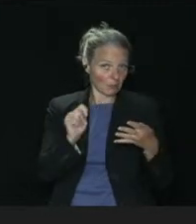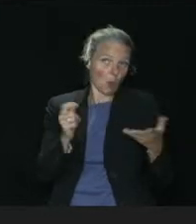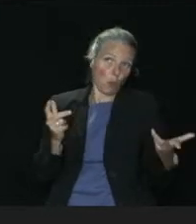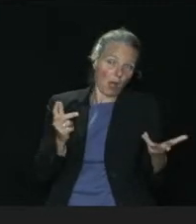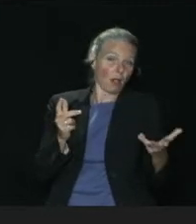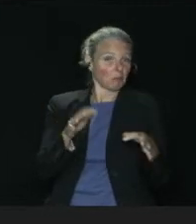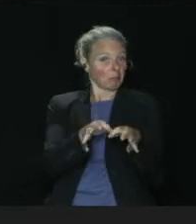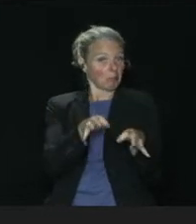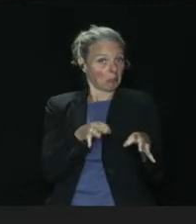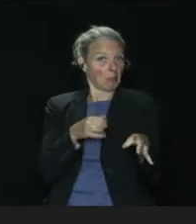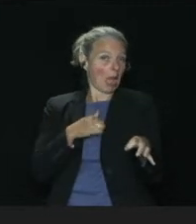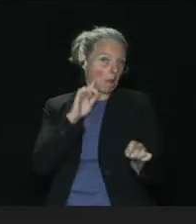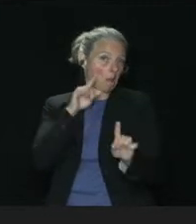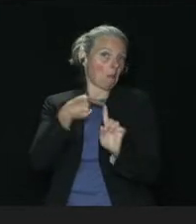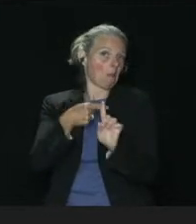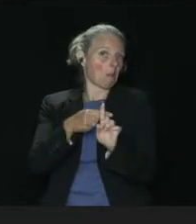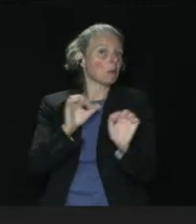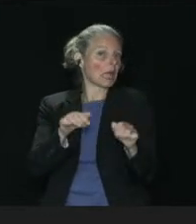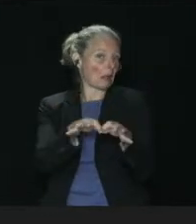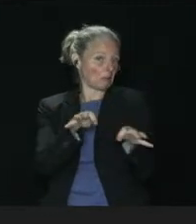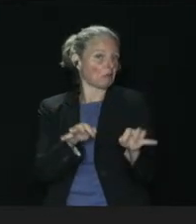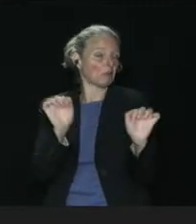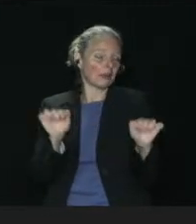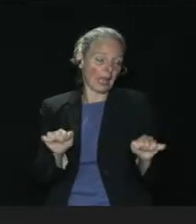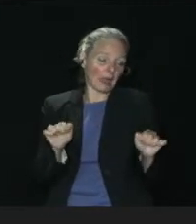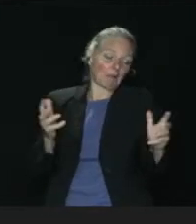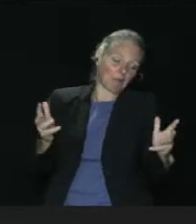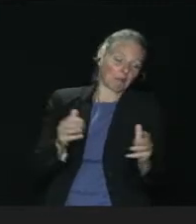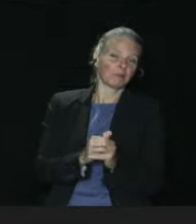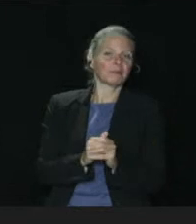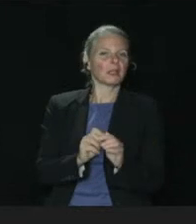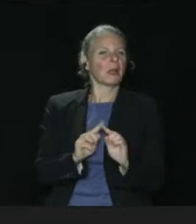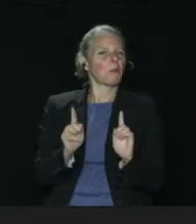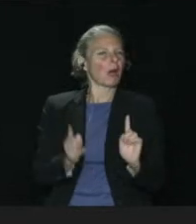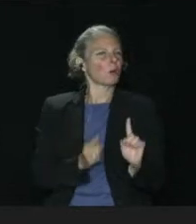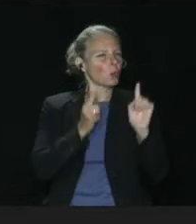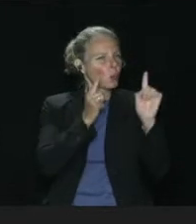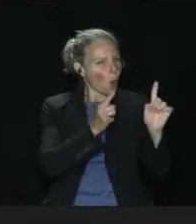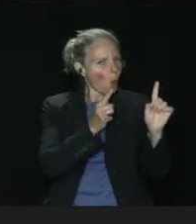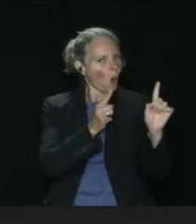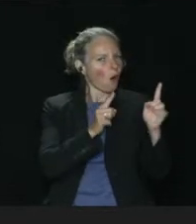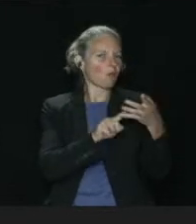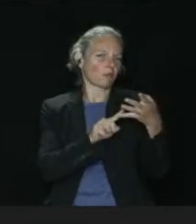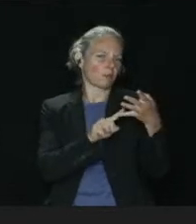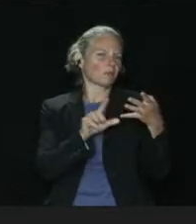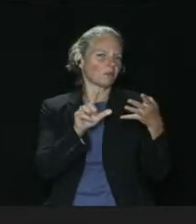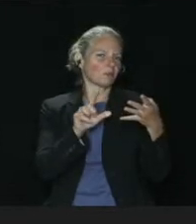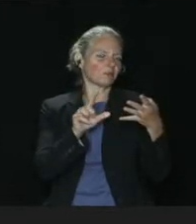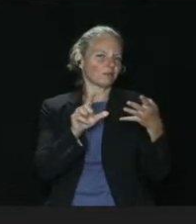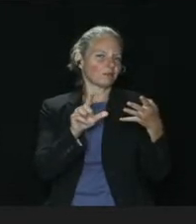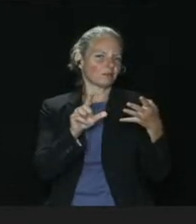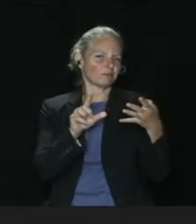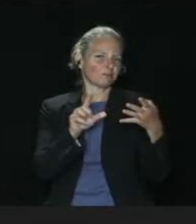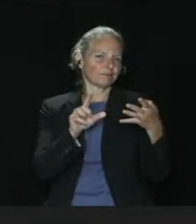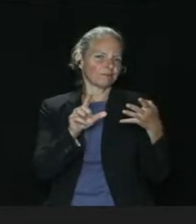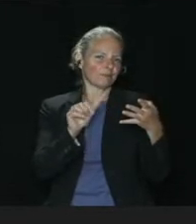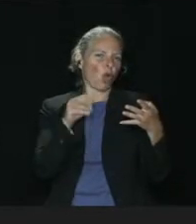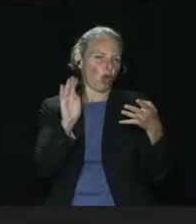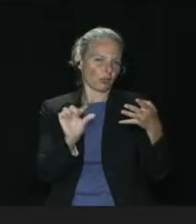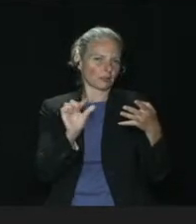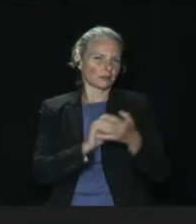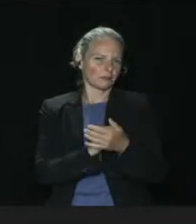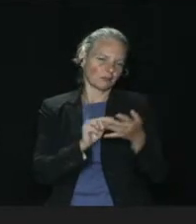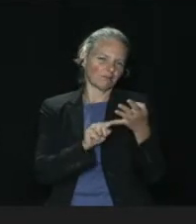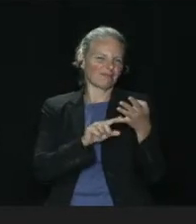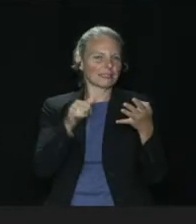I'm optimistic. Maybe it'll be sooner. But like I say, the goal still officially is obviously offering all Canadians their full vaccination by the end